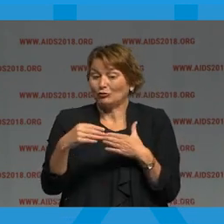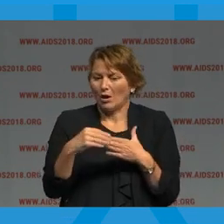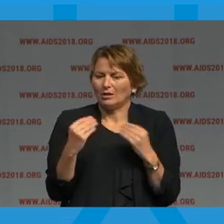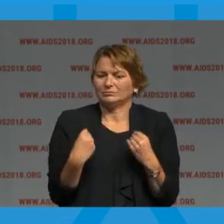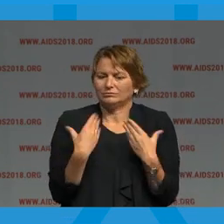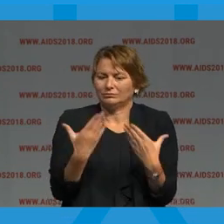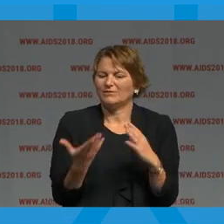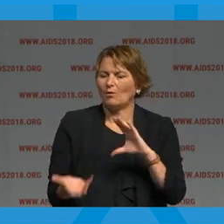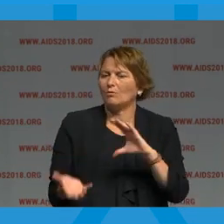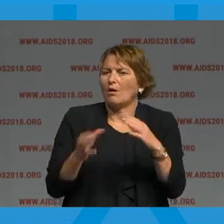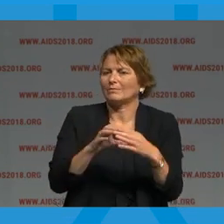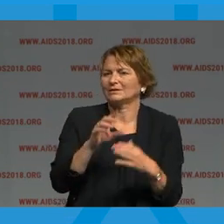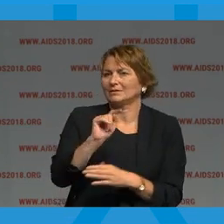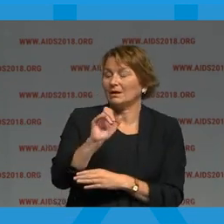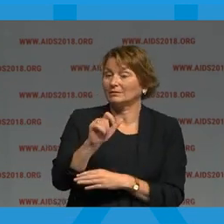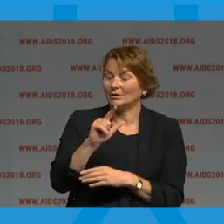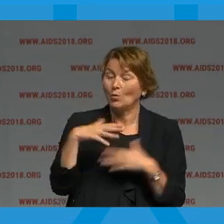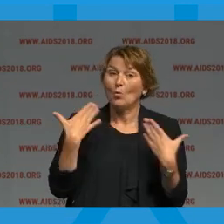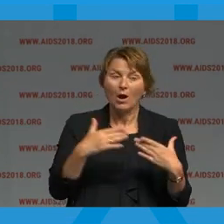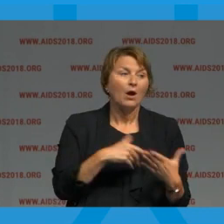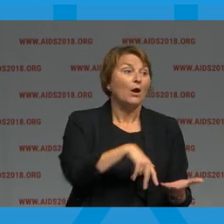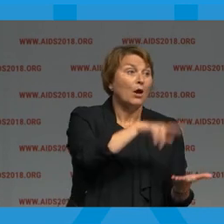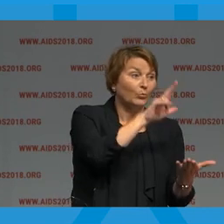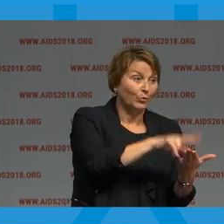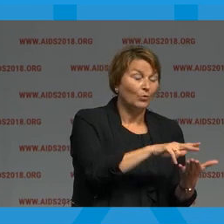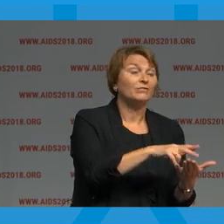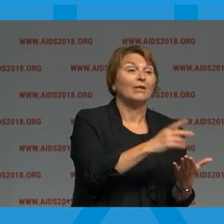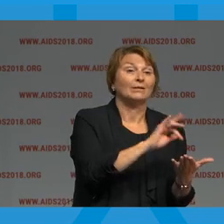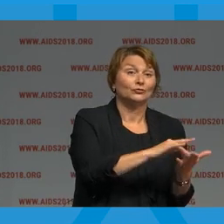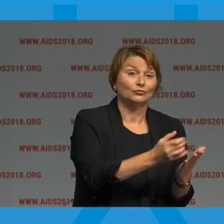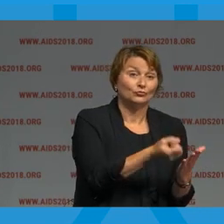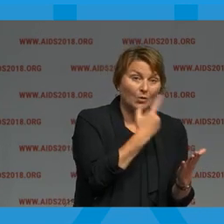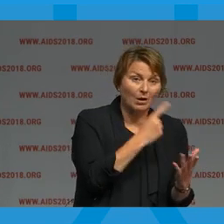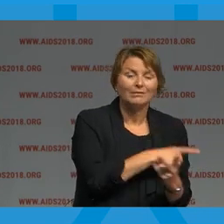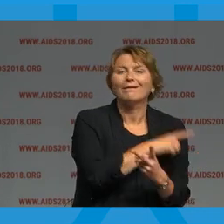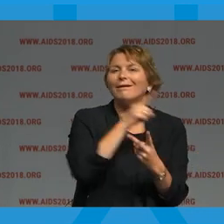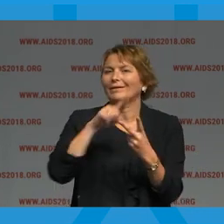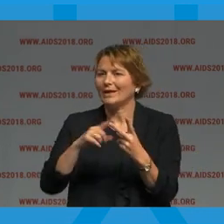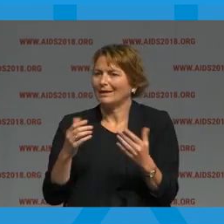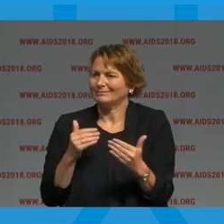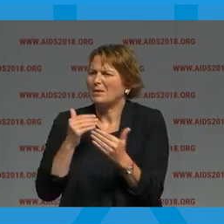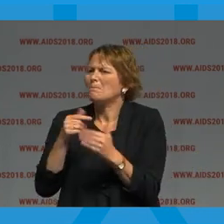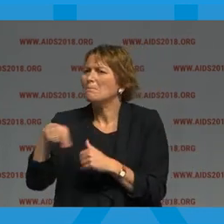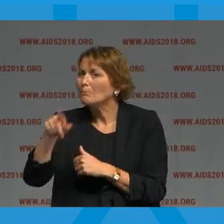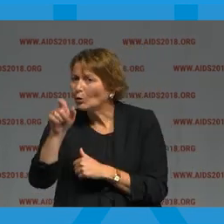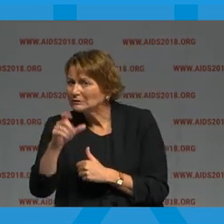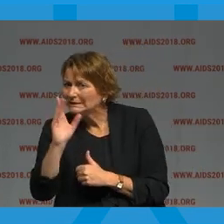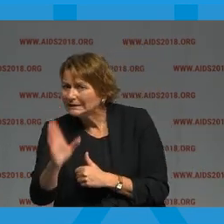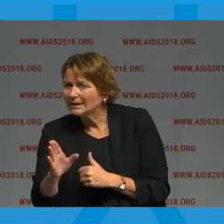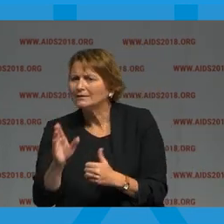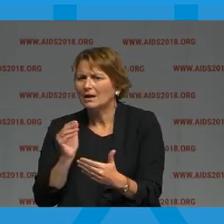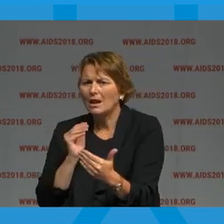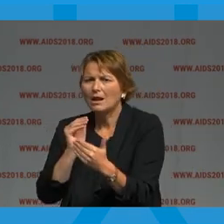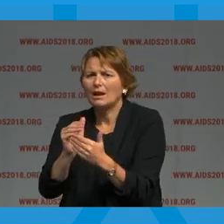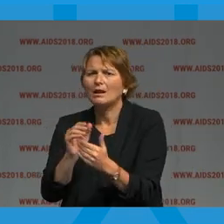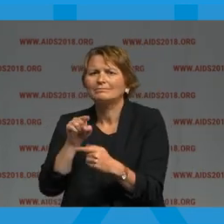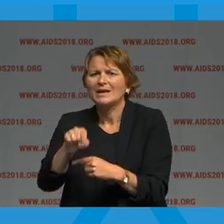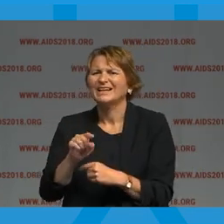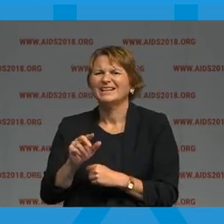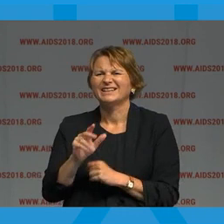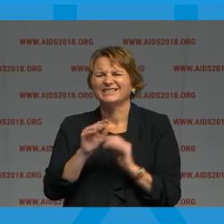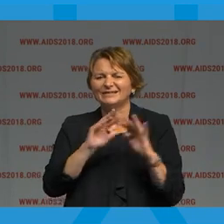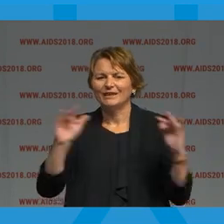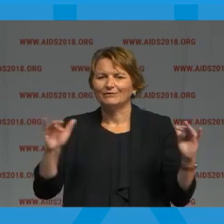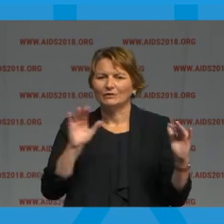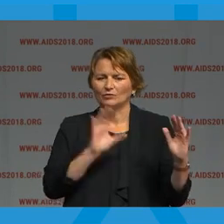of having the approval of a drug and putting it in, close to the needs of the patients in the most in need countries.